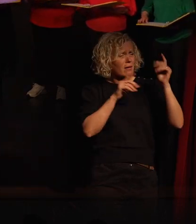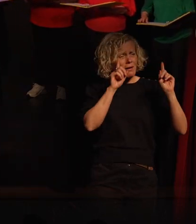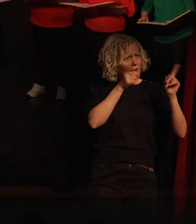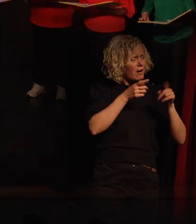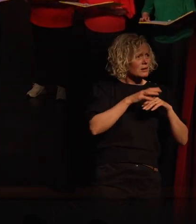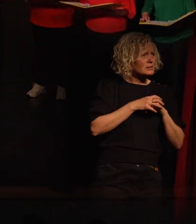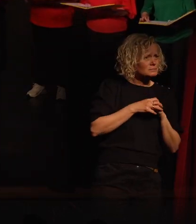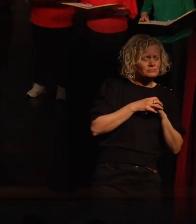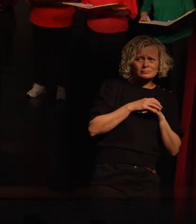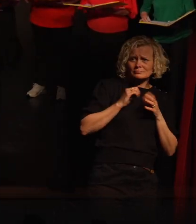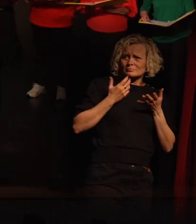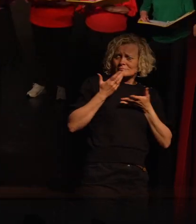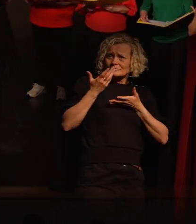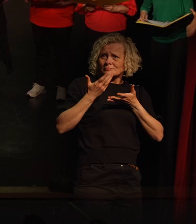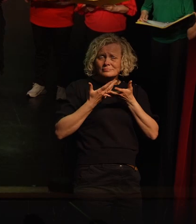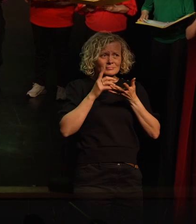The little children